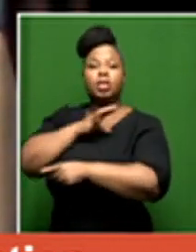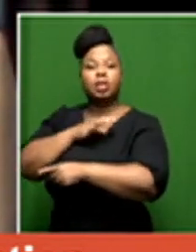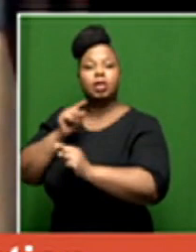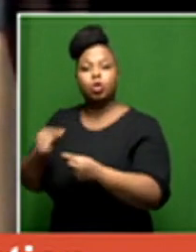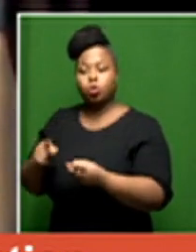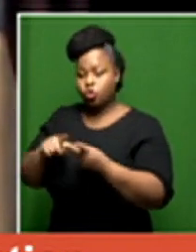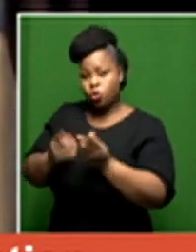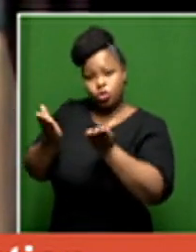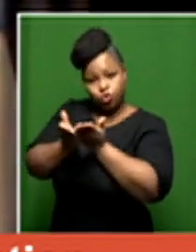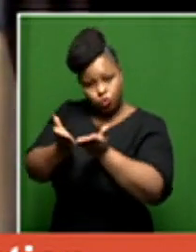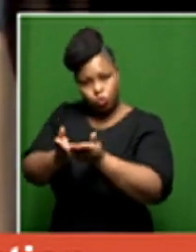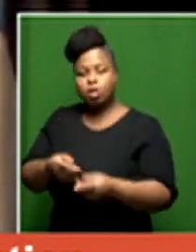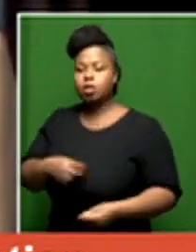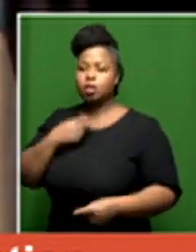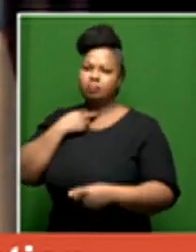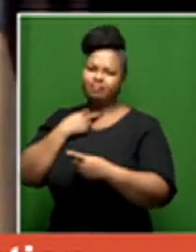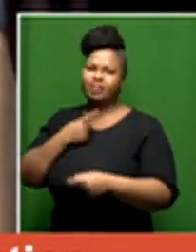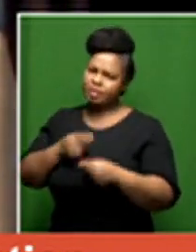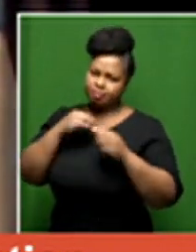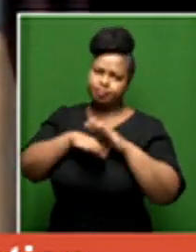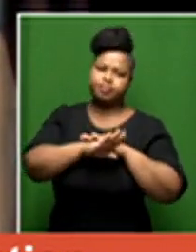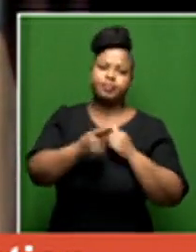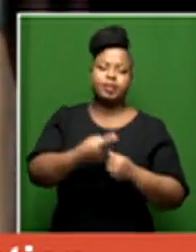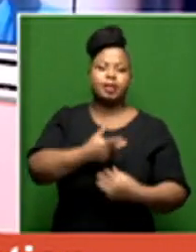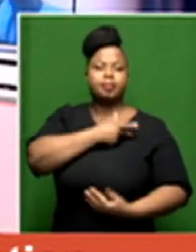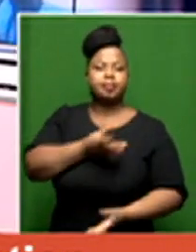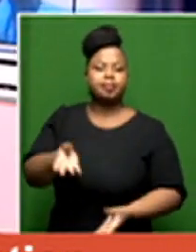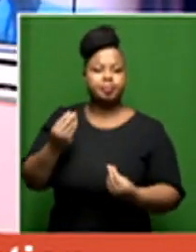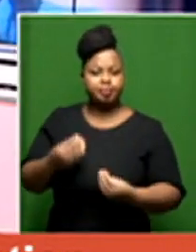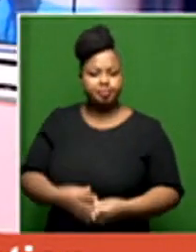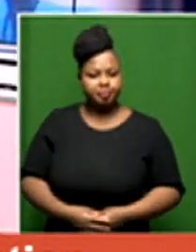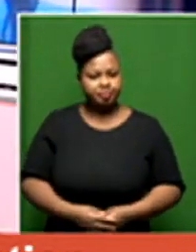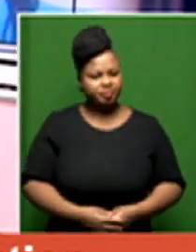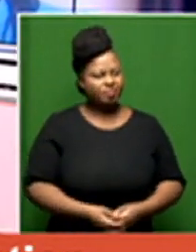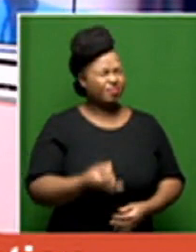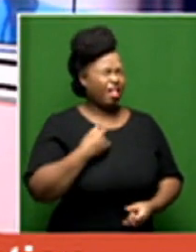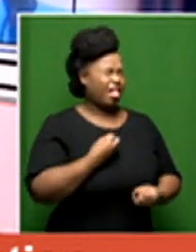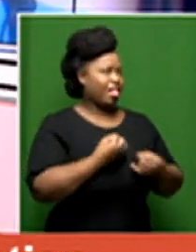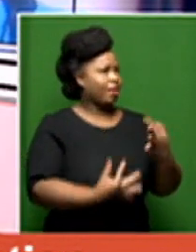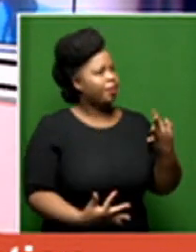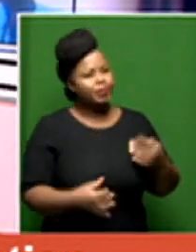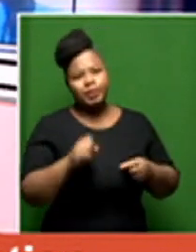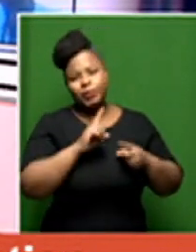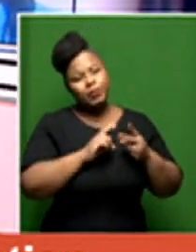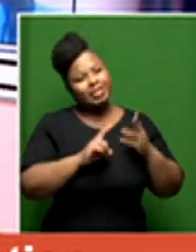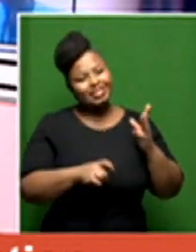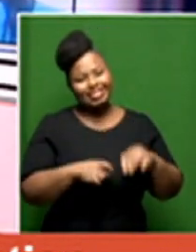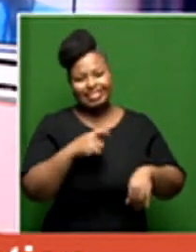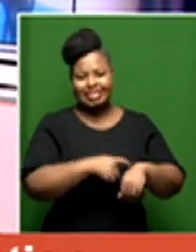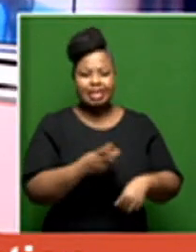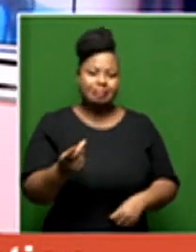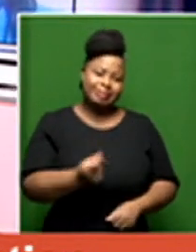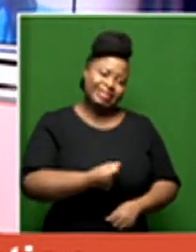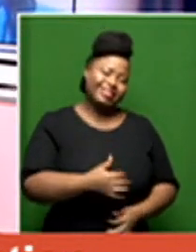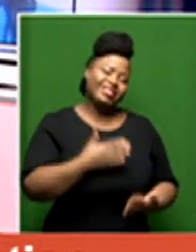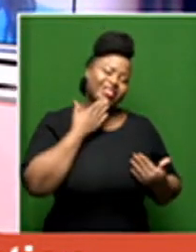to the schools so that they are being vaccinated. Elizabeth, I still have so many questions, but sorry, we're running out of